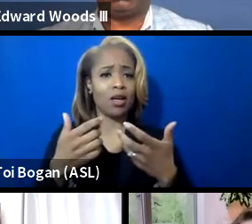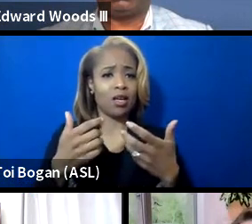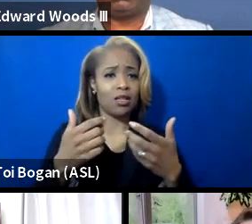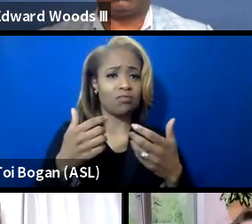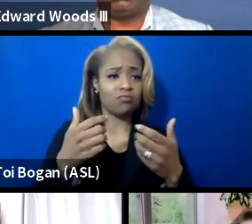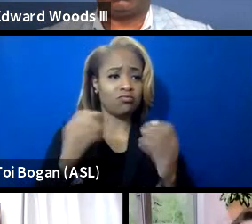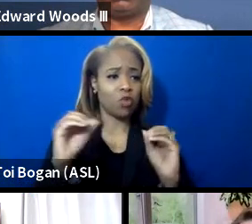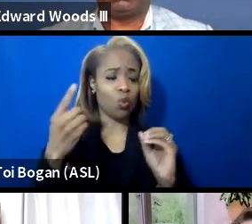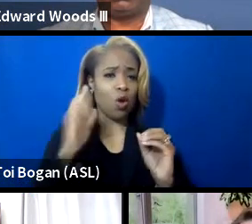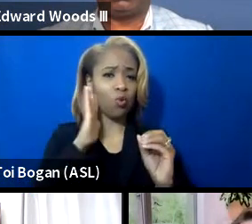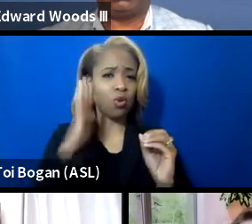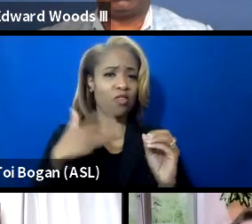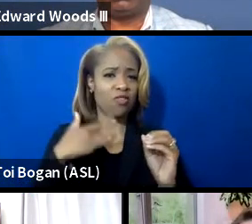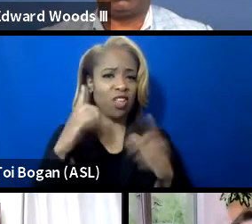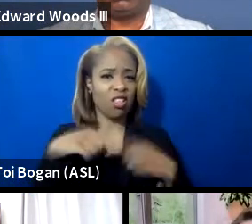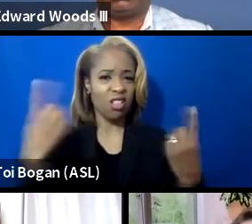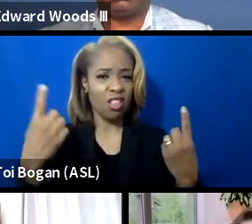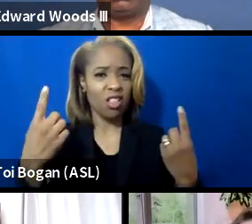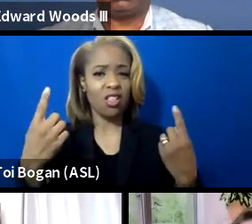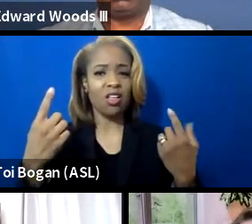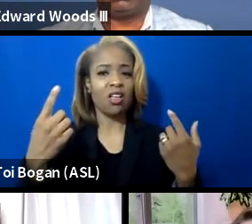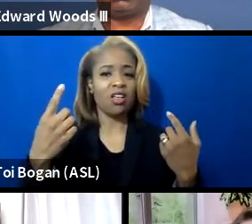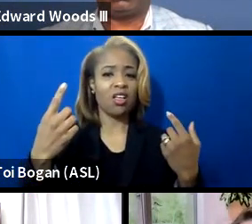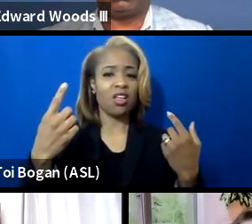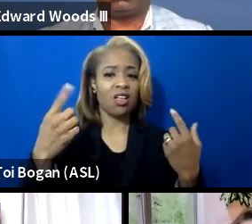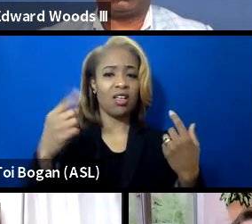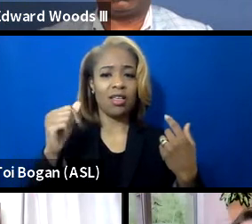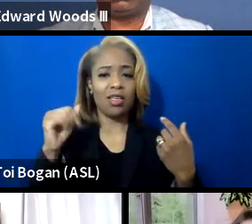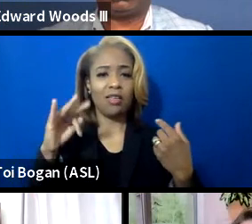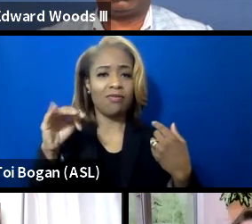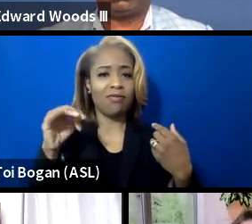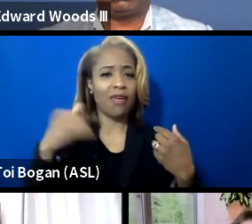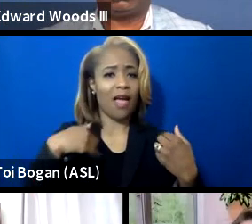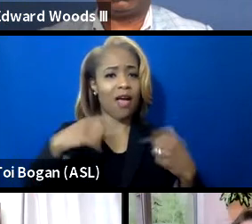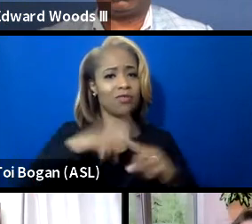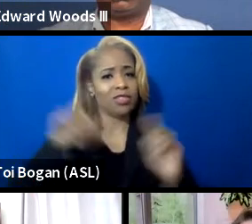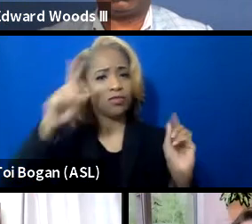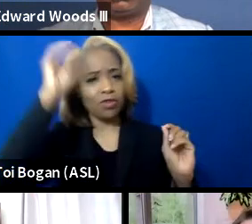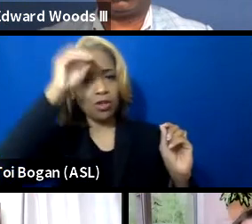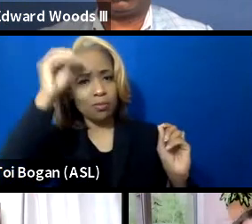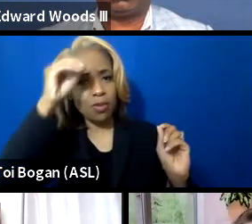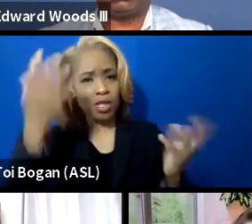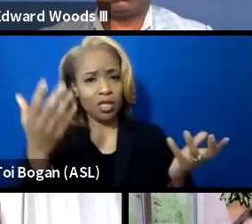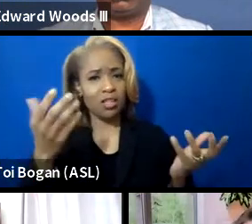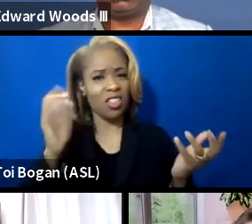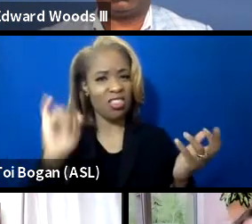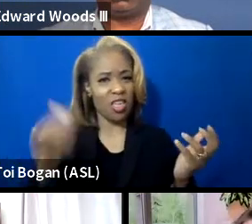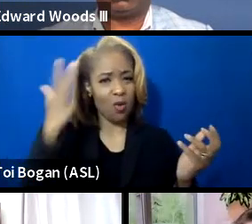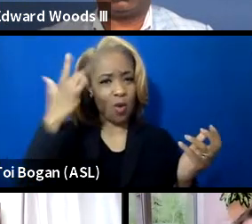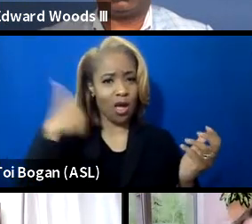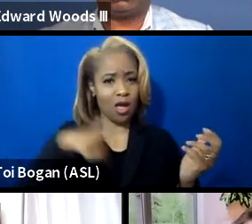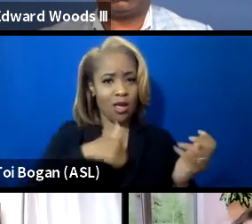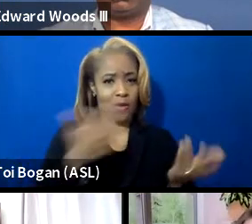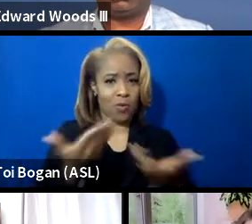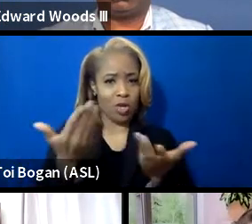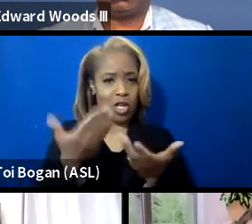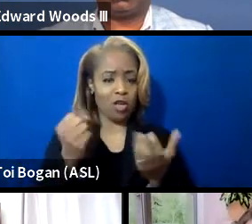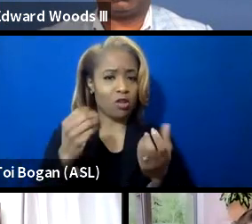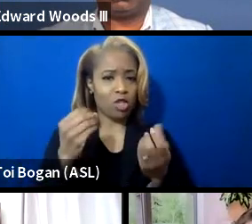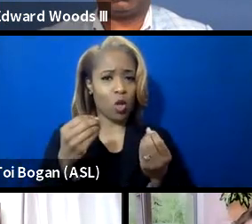adverse or untoward towards anybody who expresses their opinion. That's what we're here for.